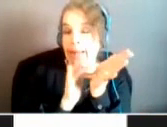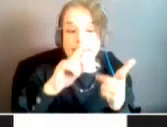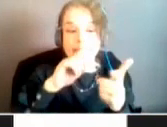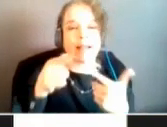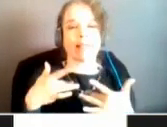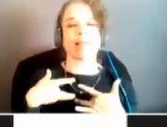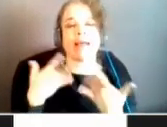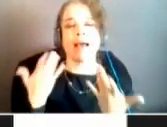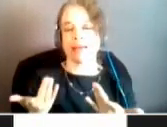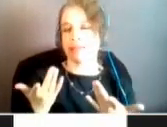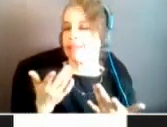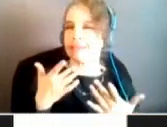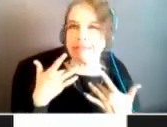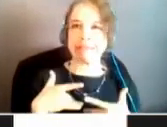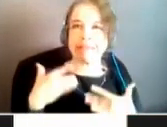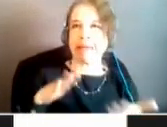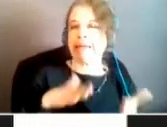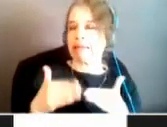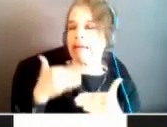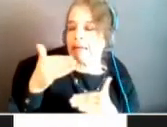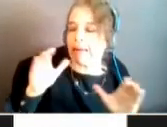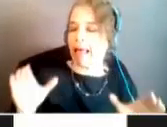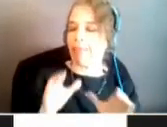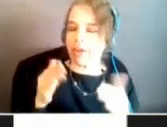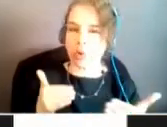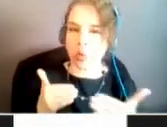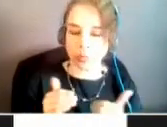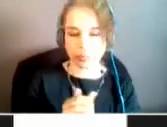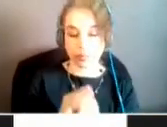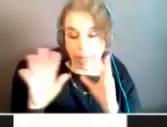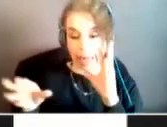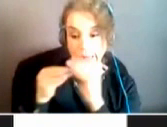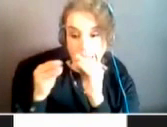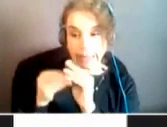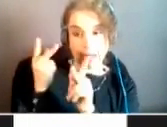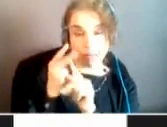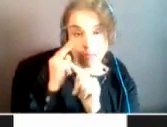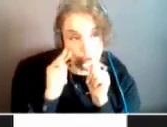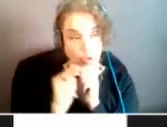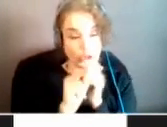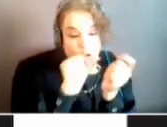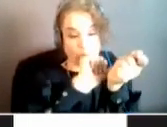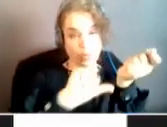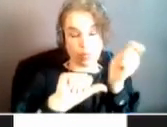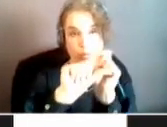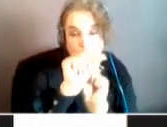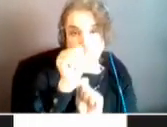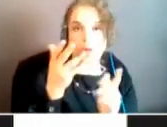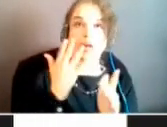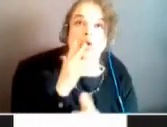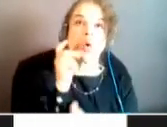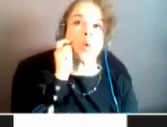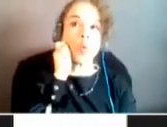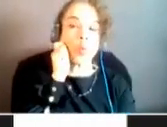they tend to plan their deaths in advance rather than act impulsively. Additionally, taking a look at suicide by race ethnicity shows us